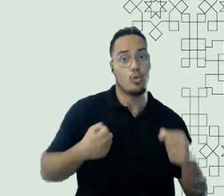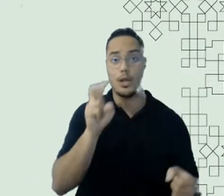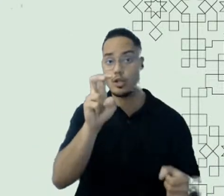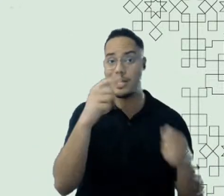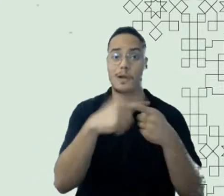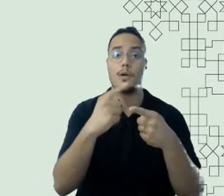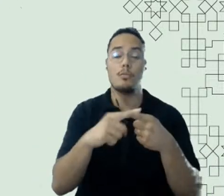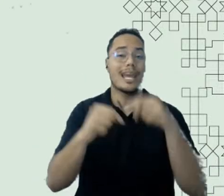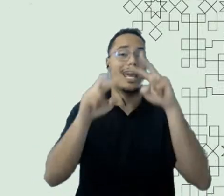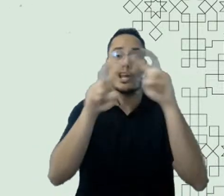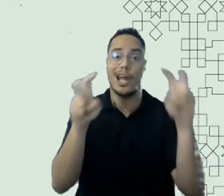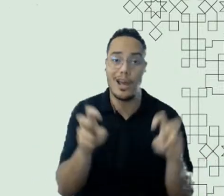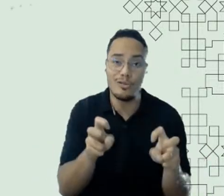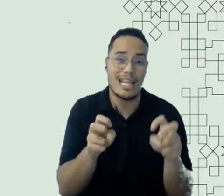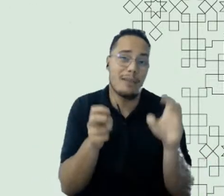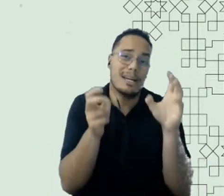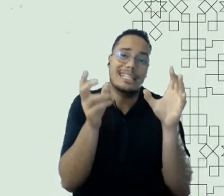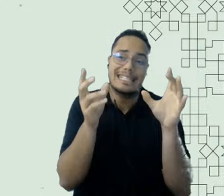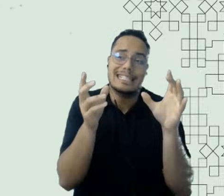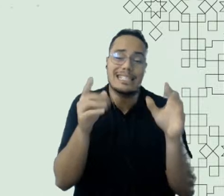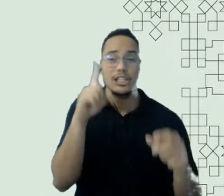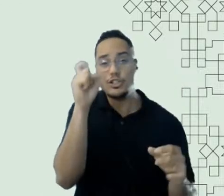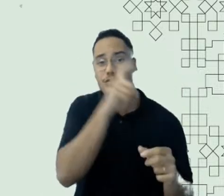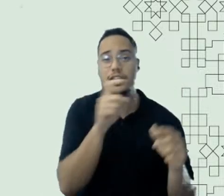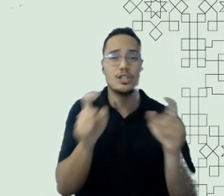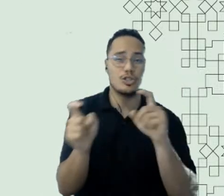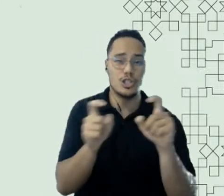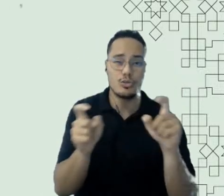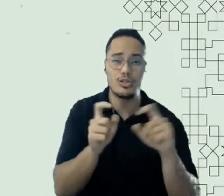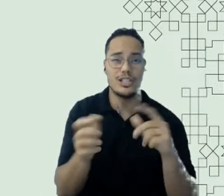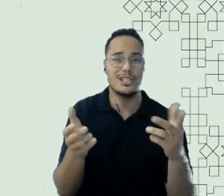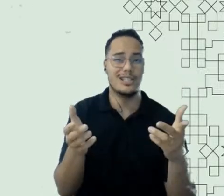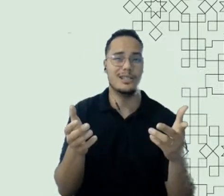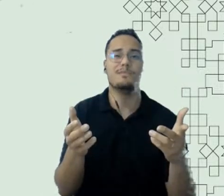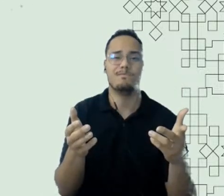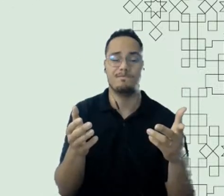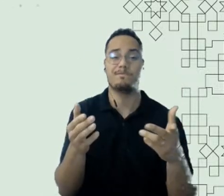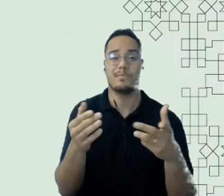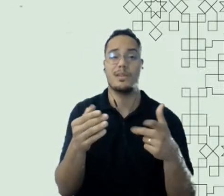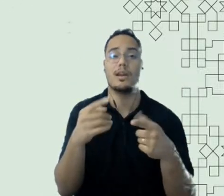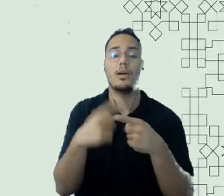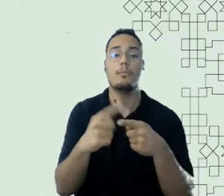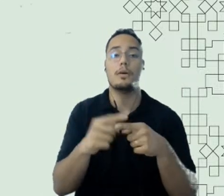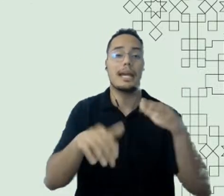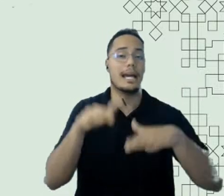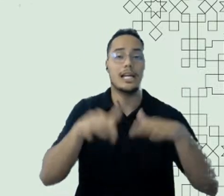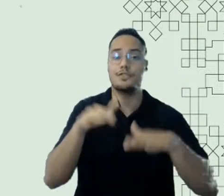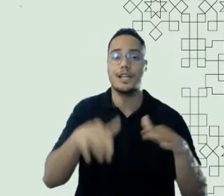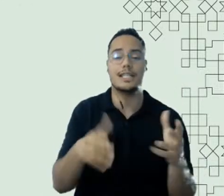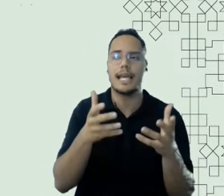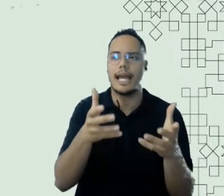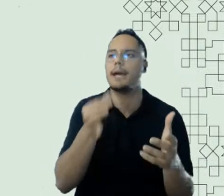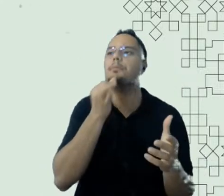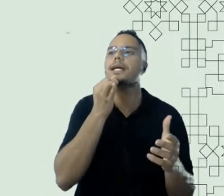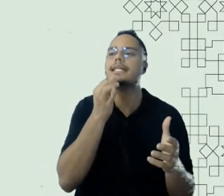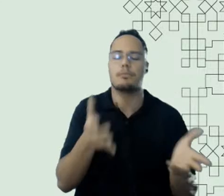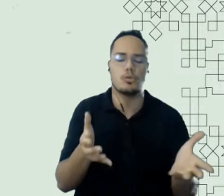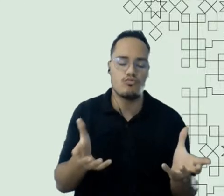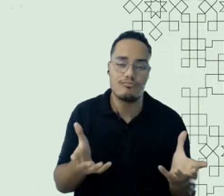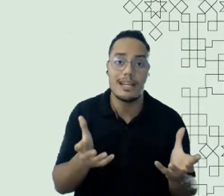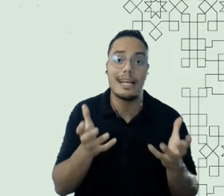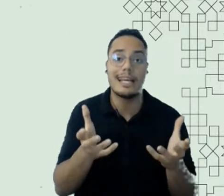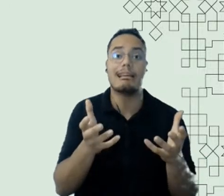difficult when you wanted to develop teaching in a cross-border basis. Cultural heritage institutions have